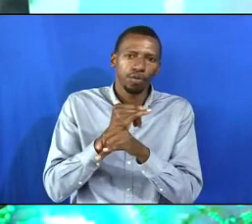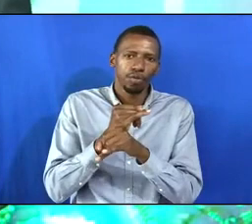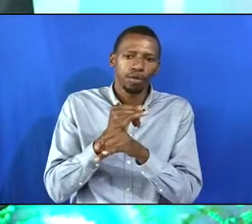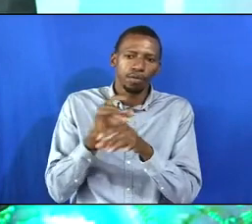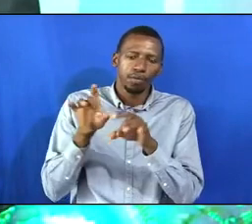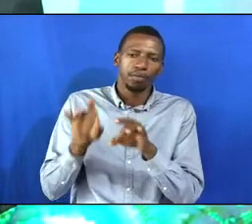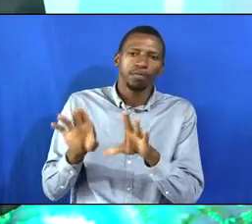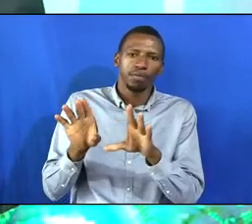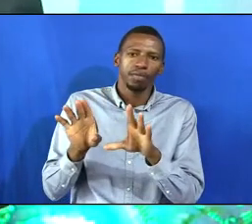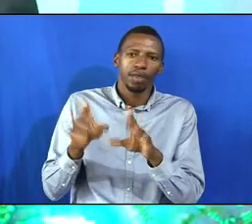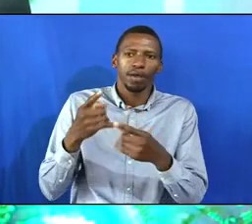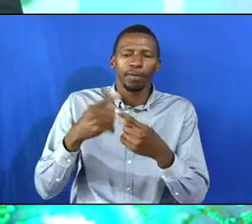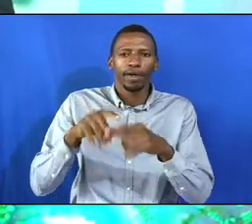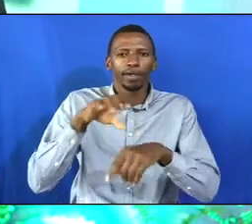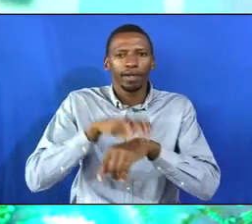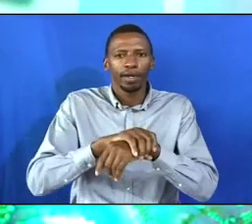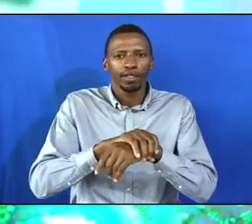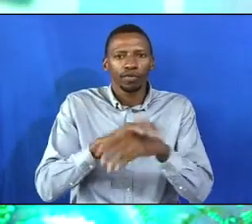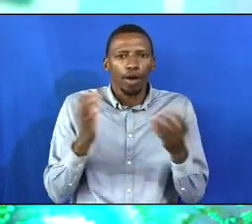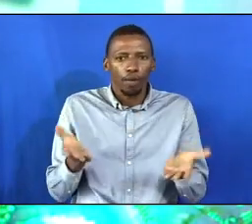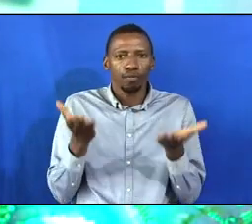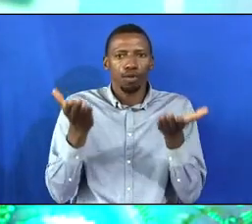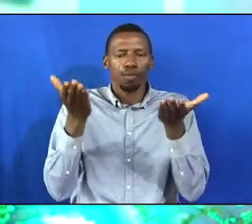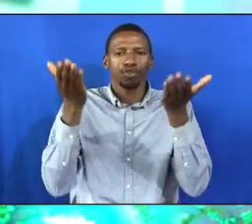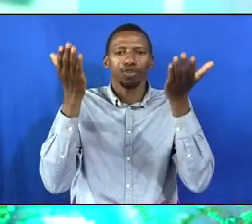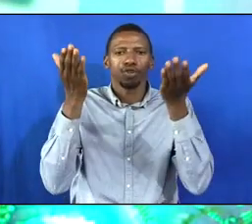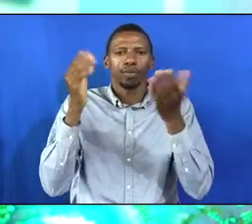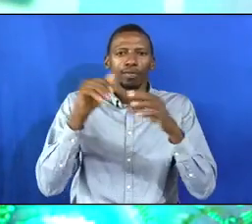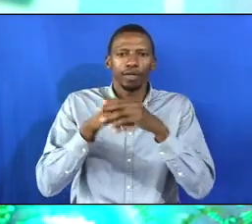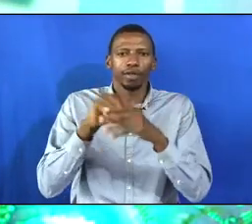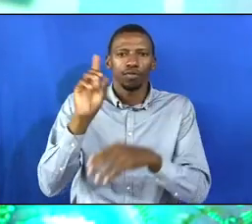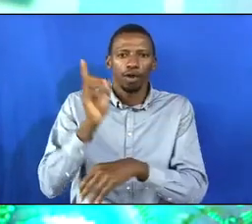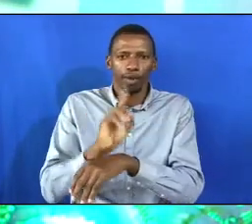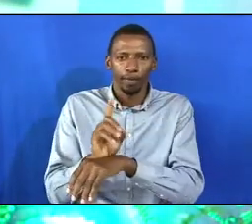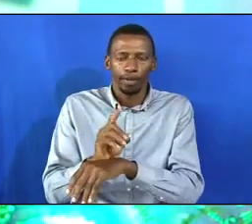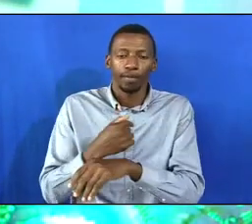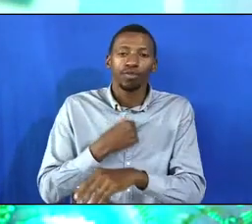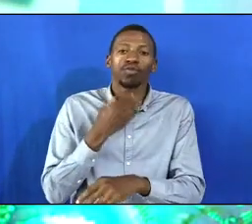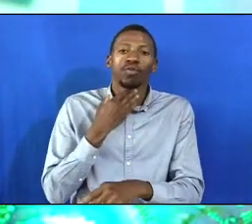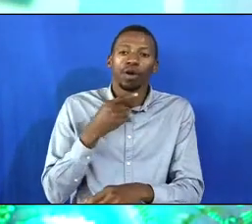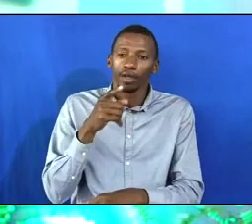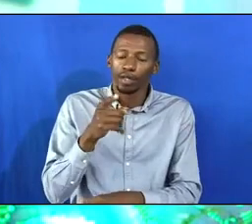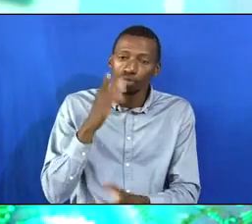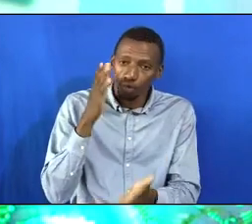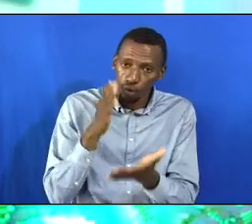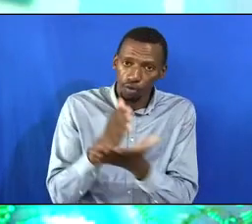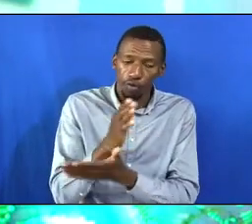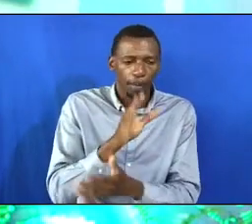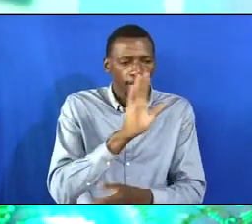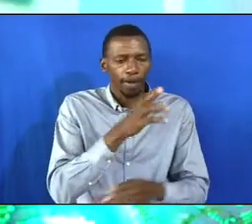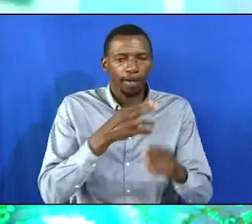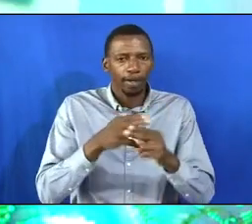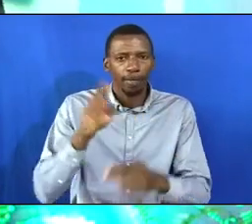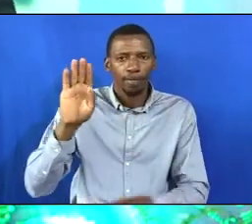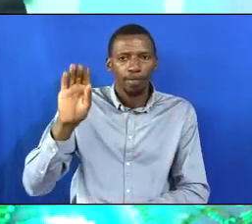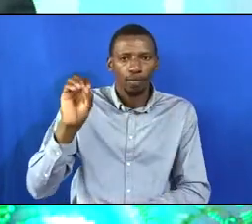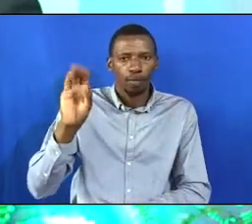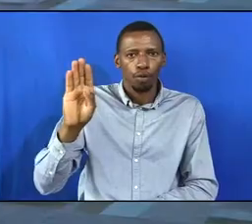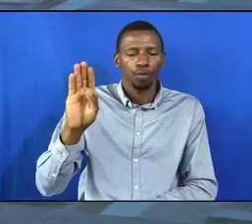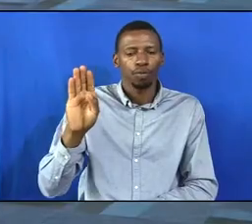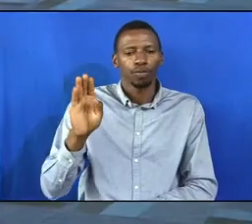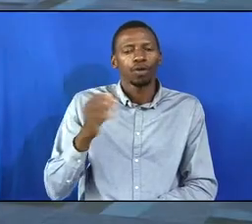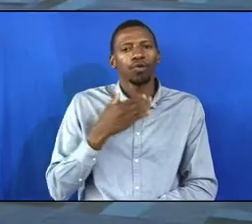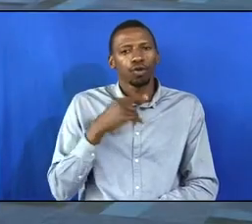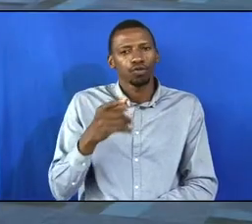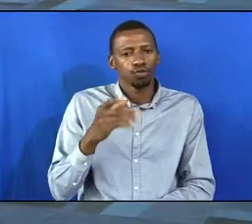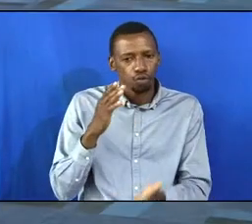promotion. In 1 minute or so, I want him to confirm that he's Bob, and he confirms that testimony.